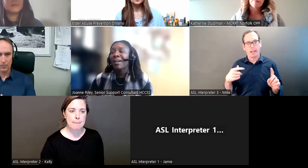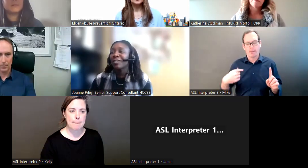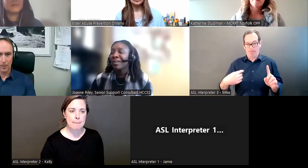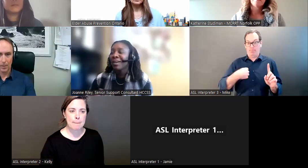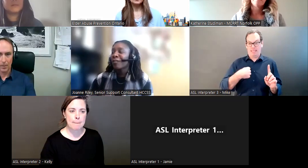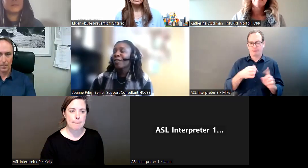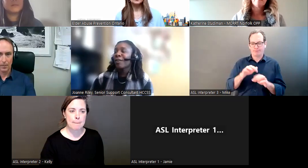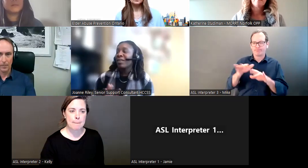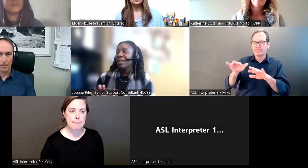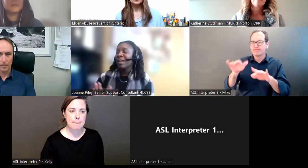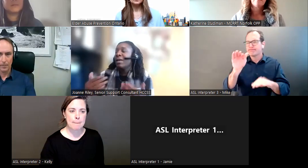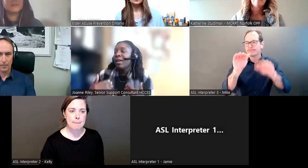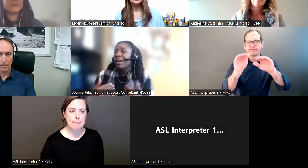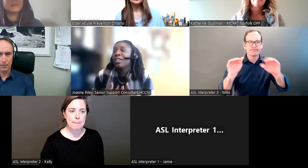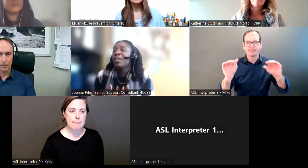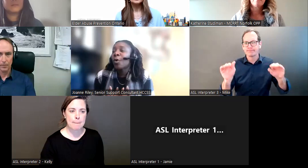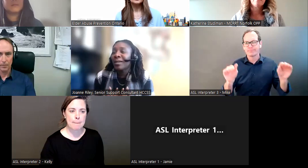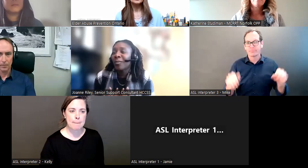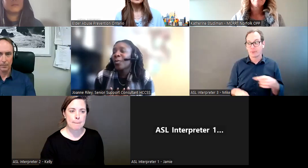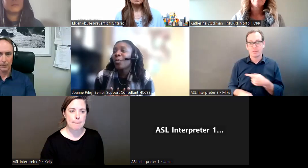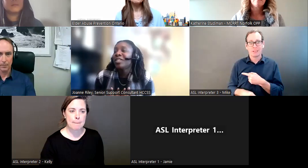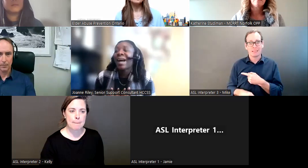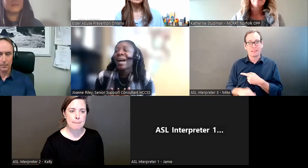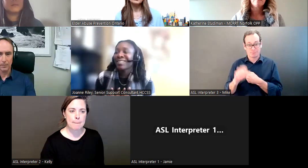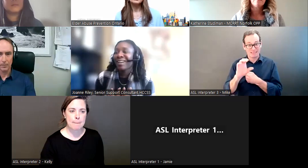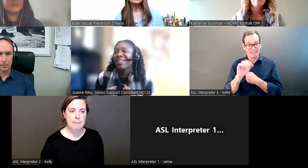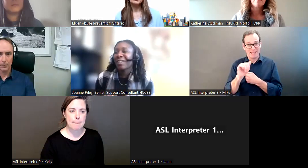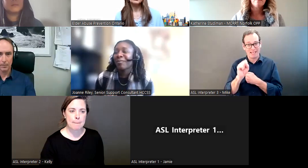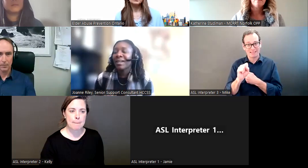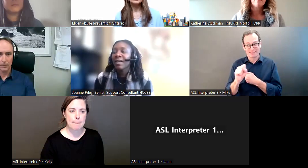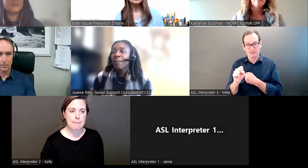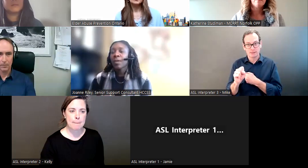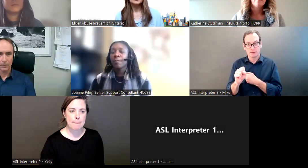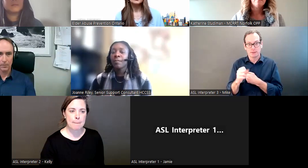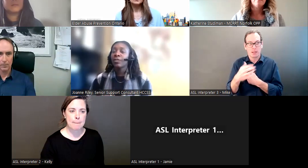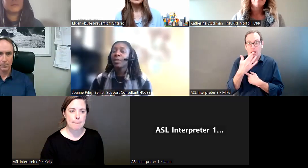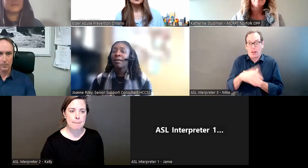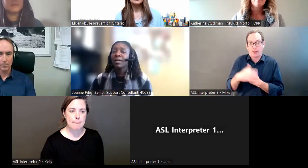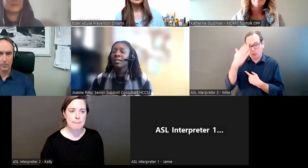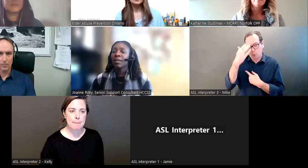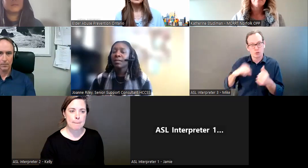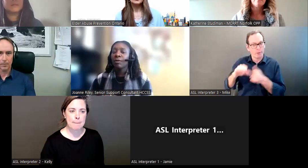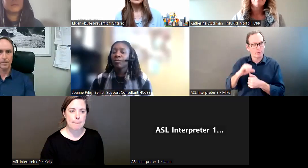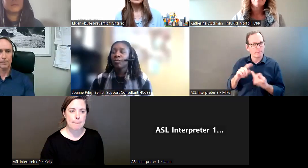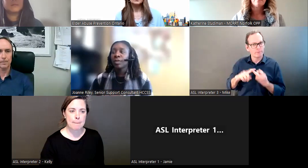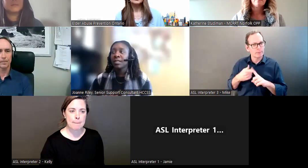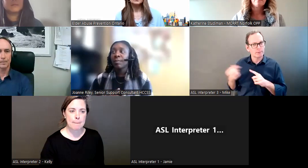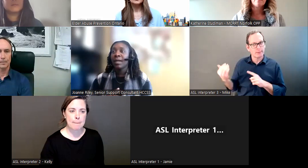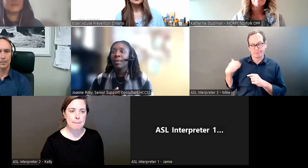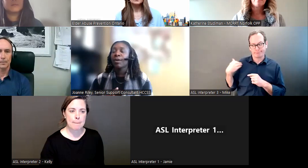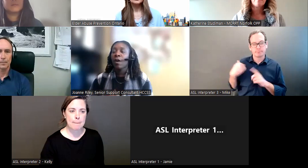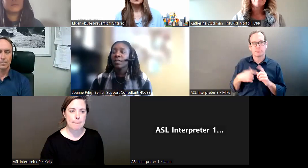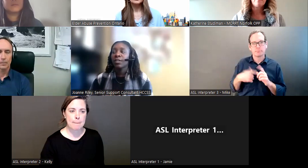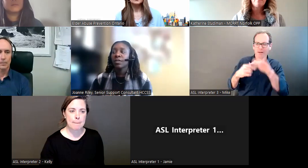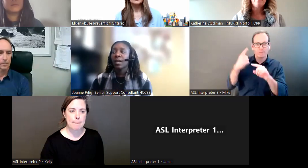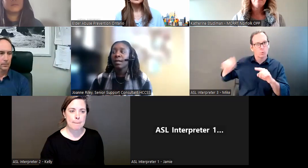very challenging for her having, if she didn't know me, who would she ask, kind of thing, right? And so, yeah, that is something that really is a